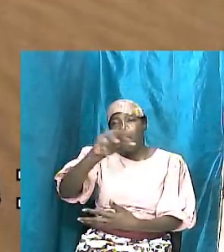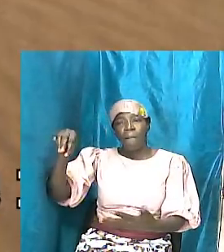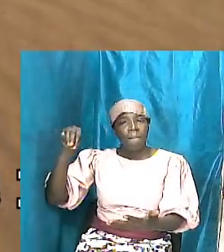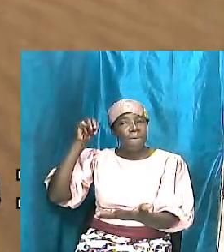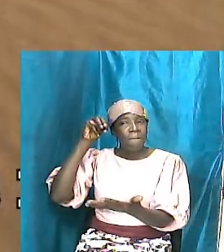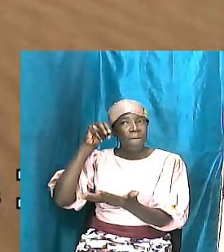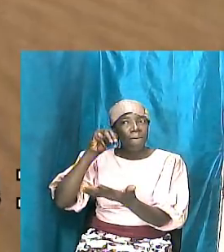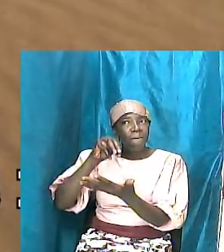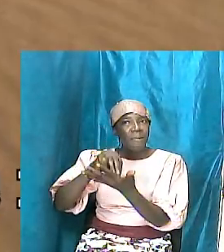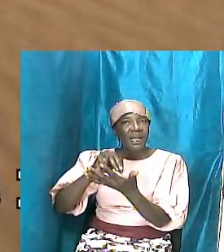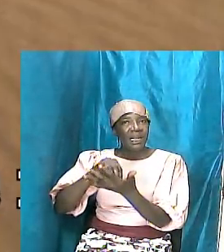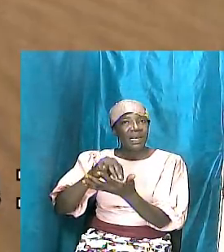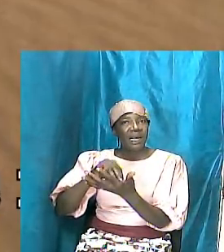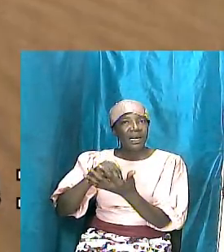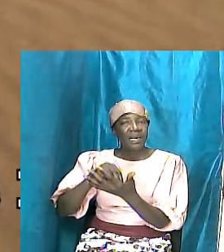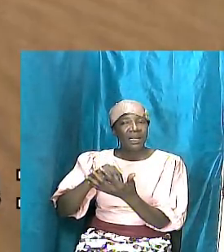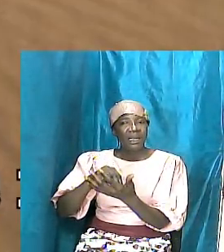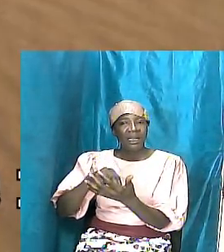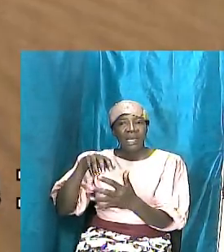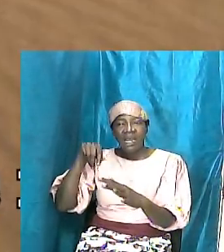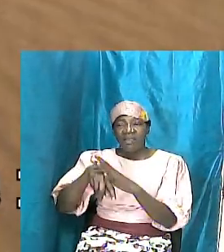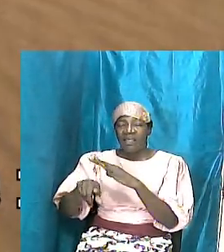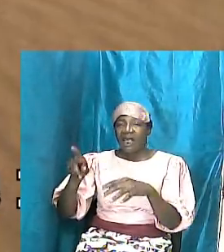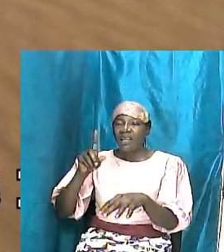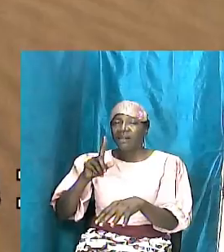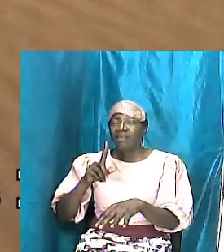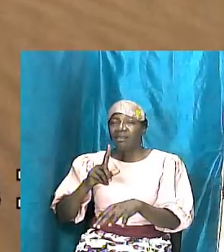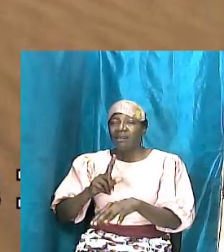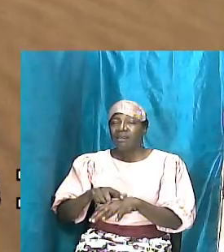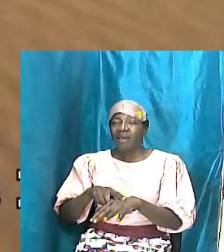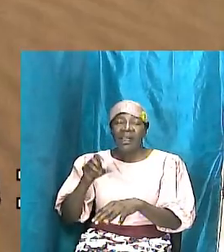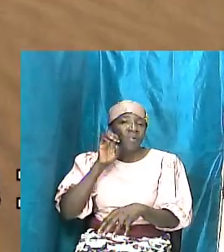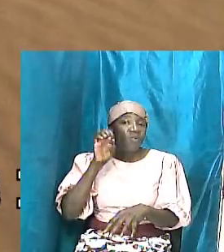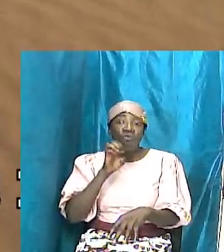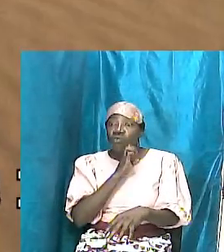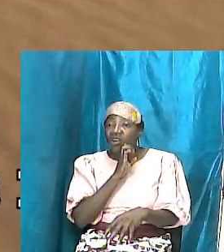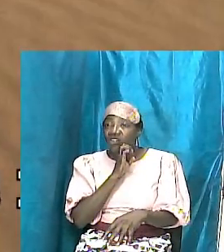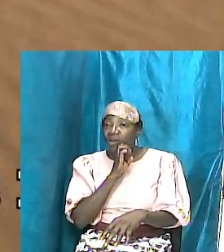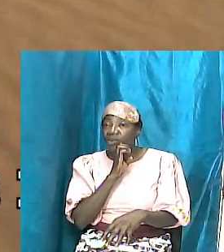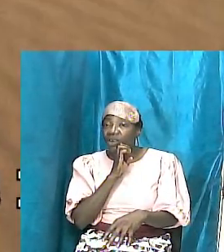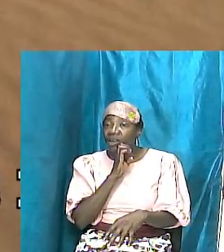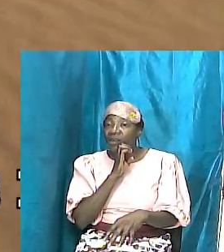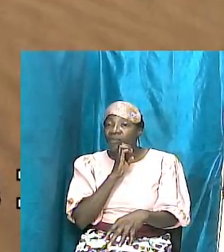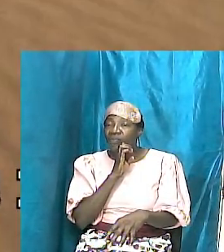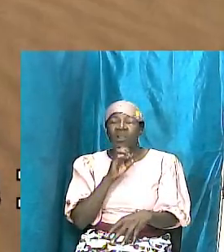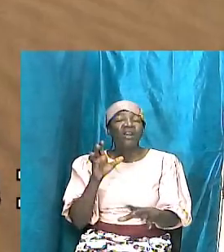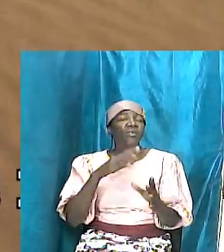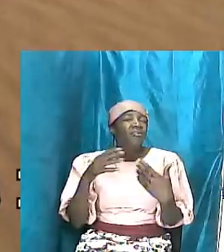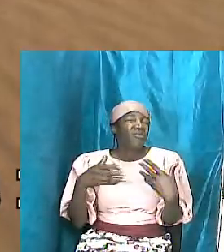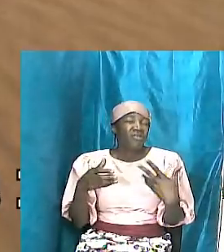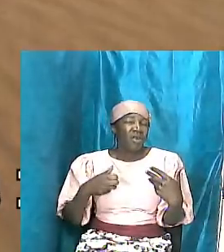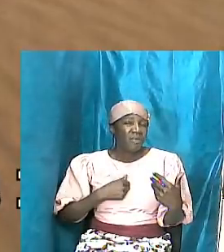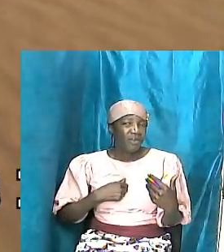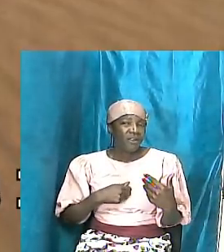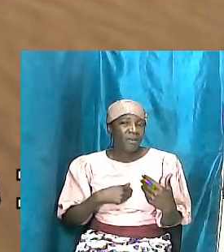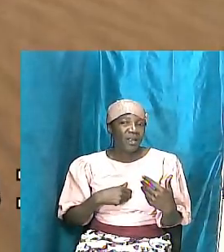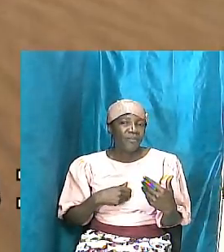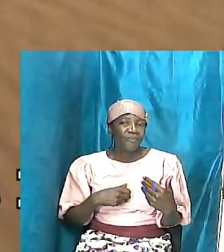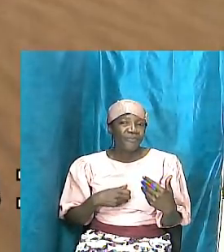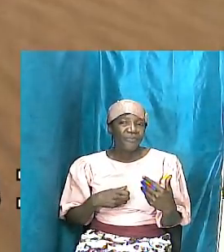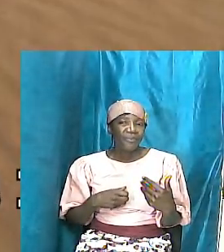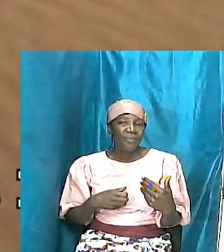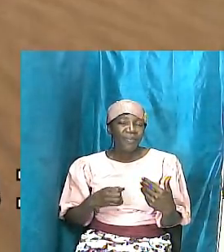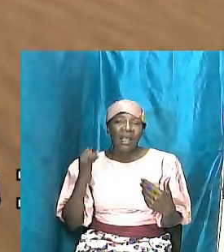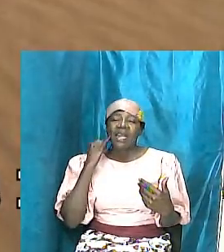over a million in that region, Egyptians, so that's Israelis, sorry, in terms of God's people